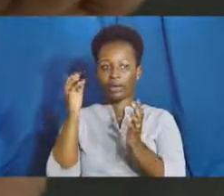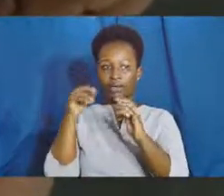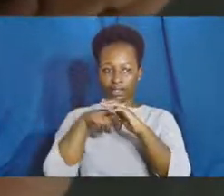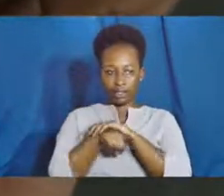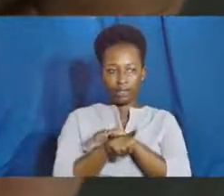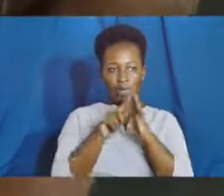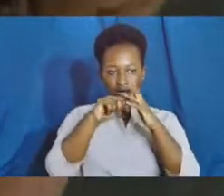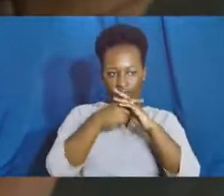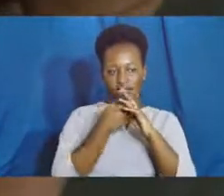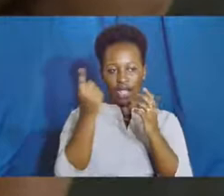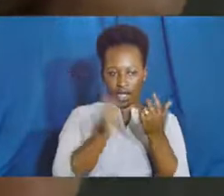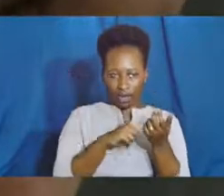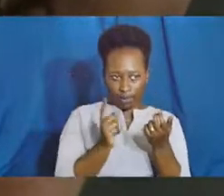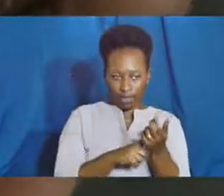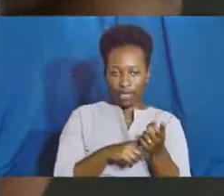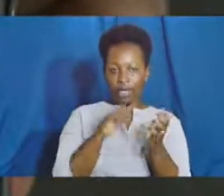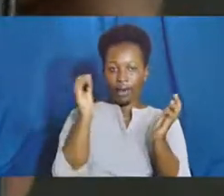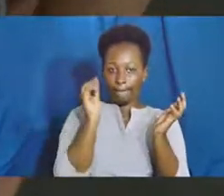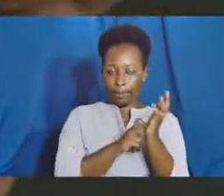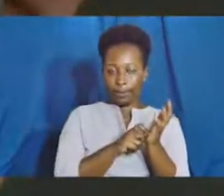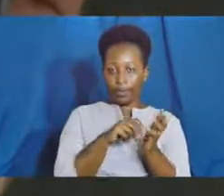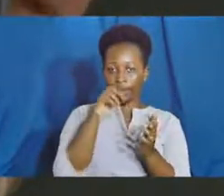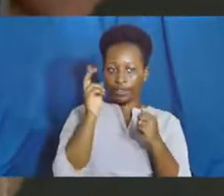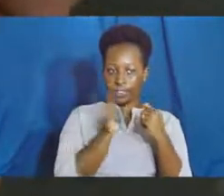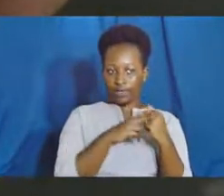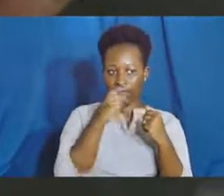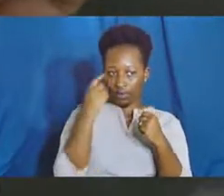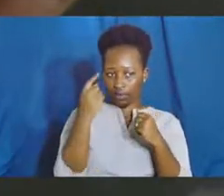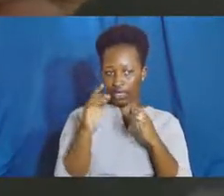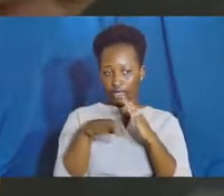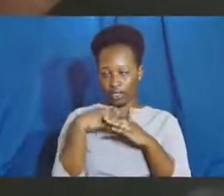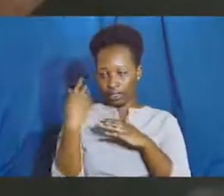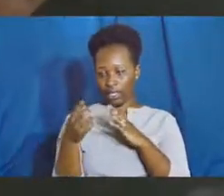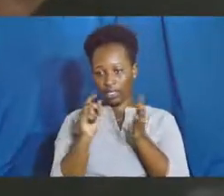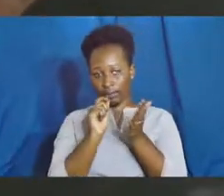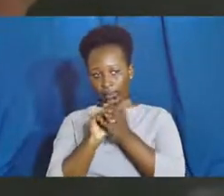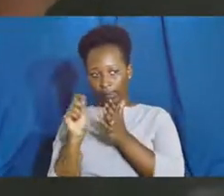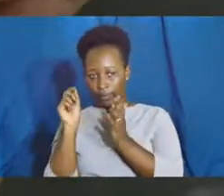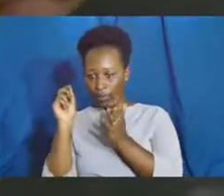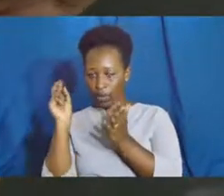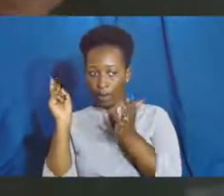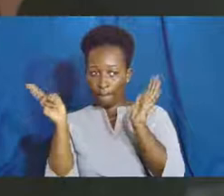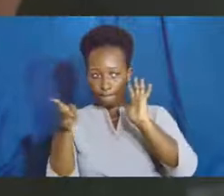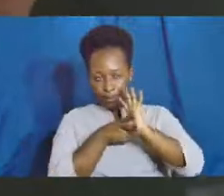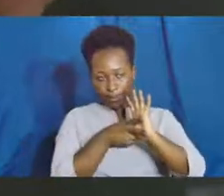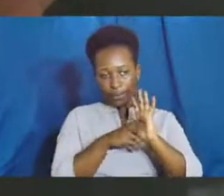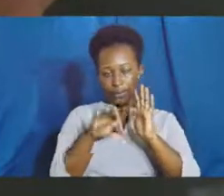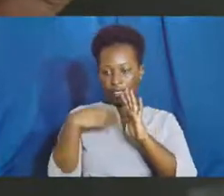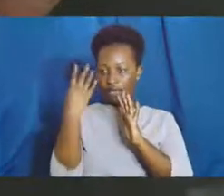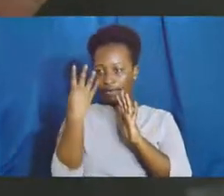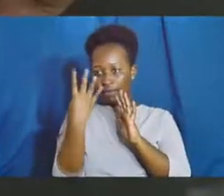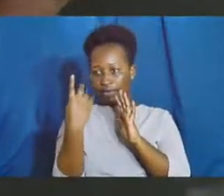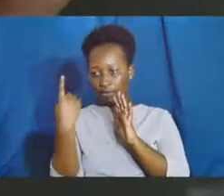a 71, then place on equal. I have a 41, then I place on equal. I enter